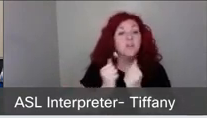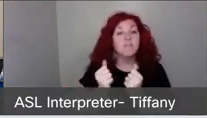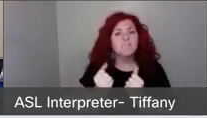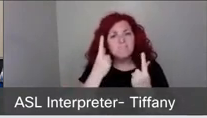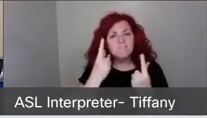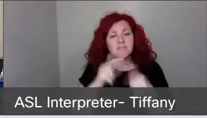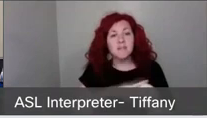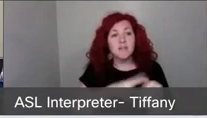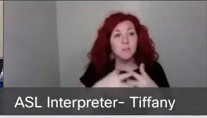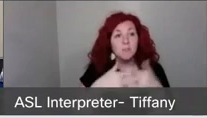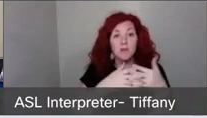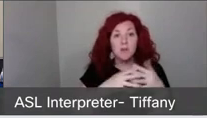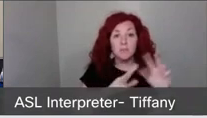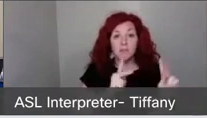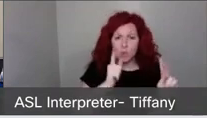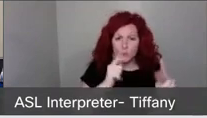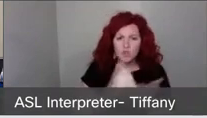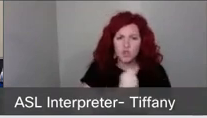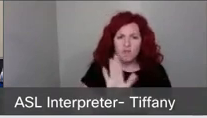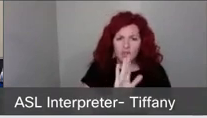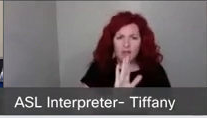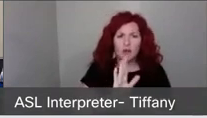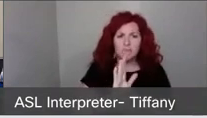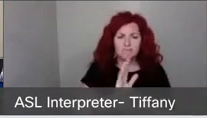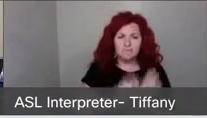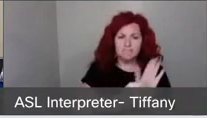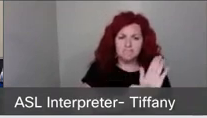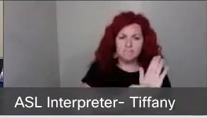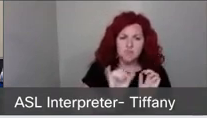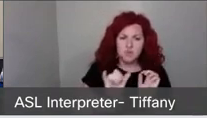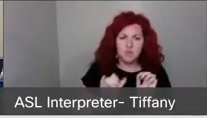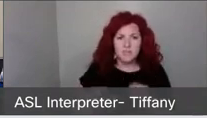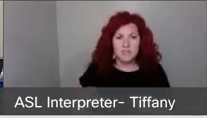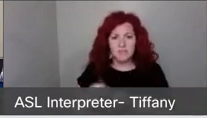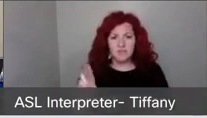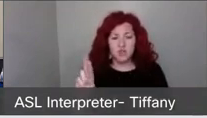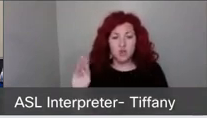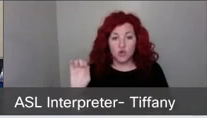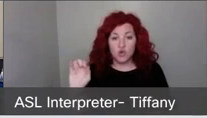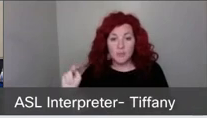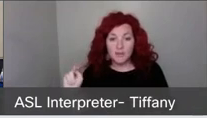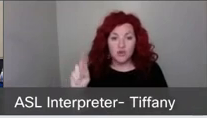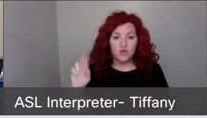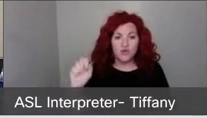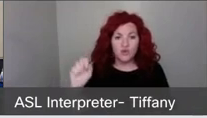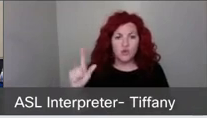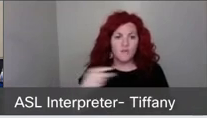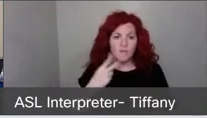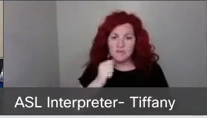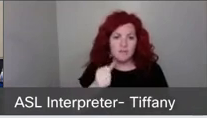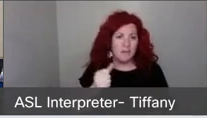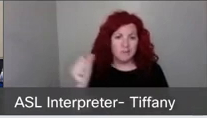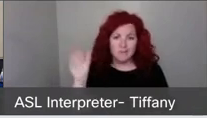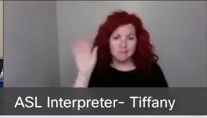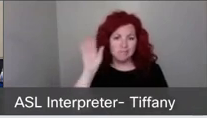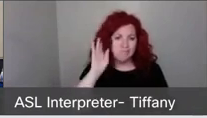American population here who deserve their own voice, as do urban, rural voice has not been heard effectively